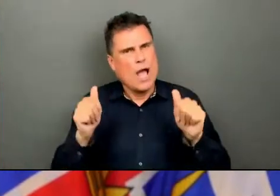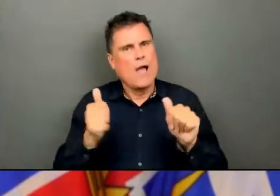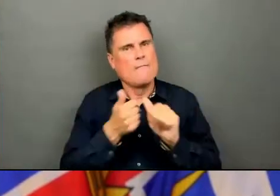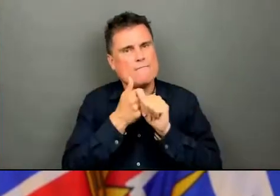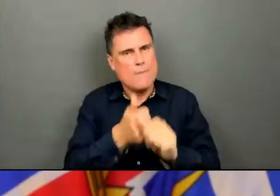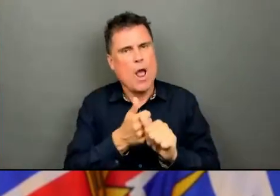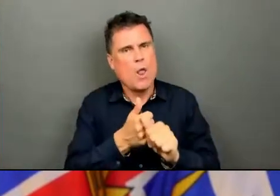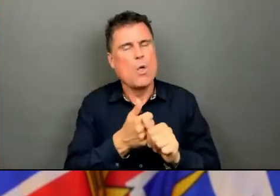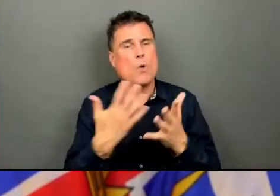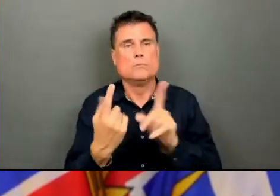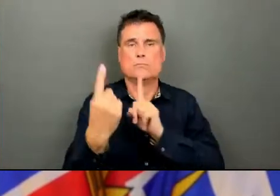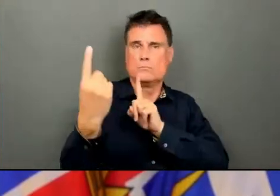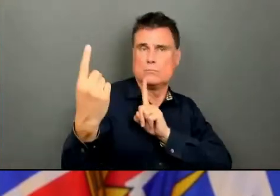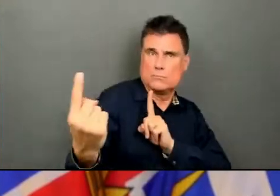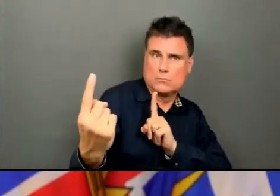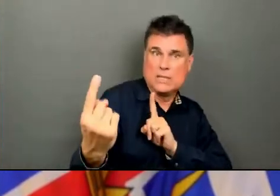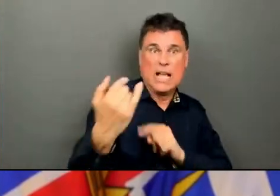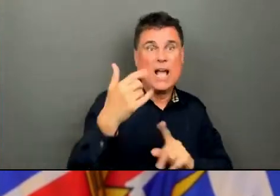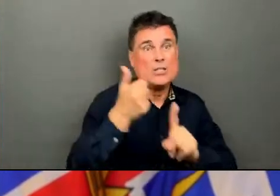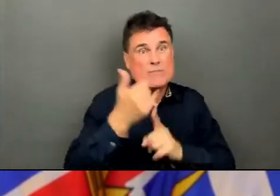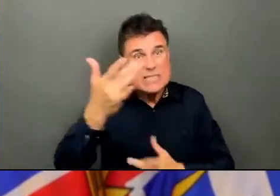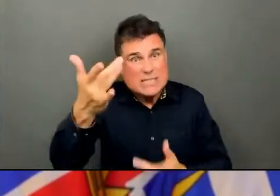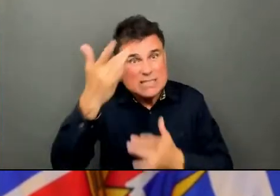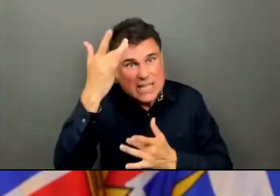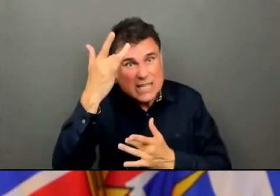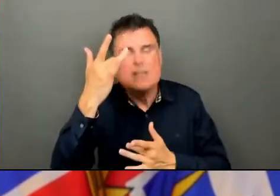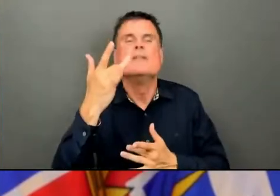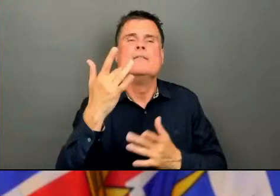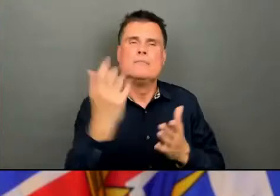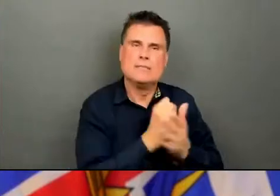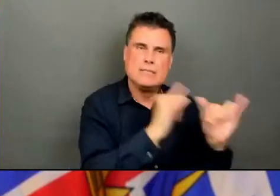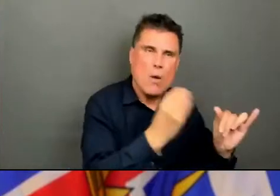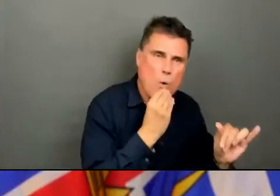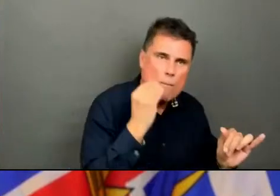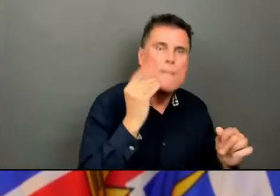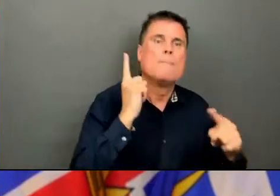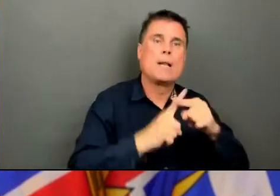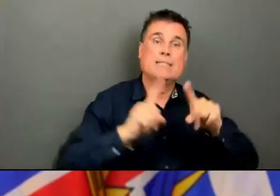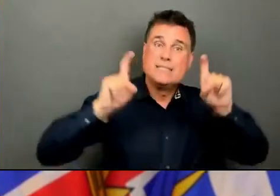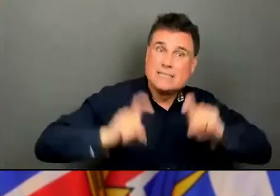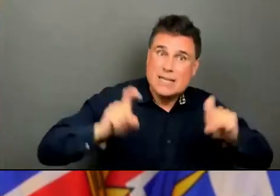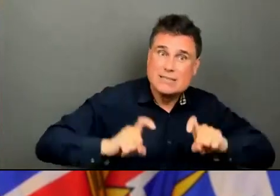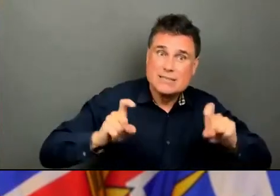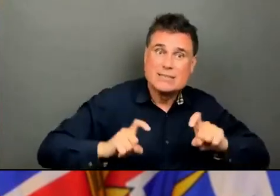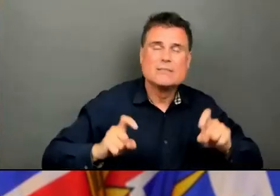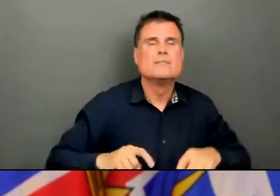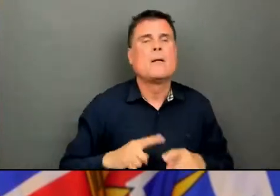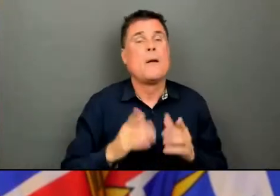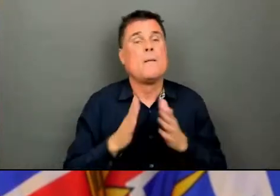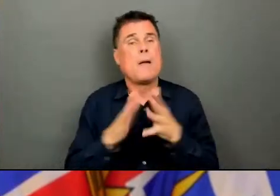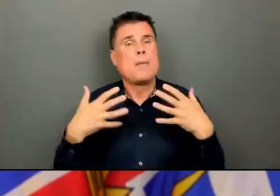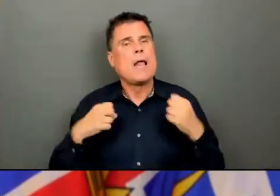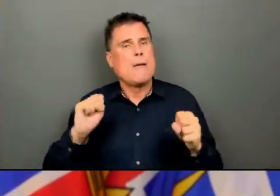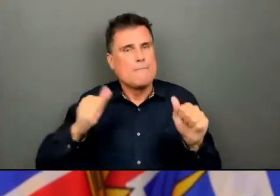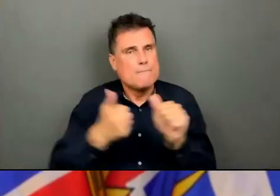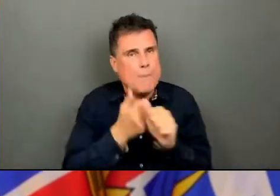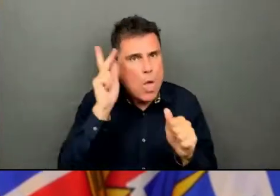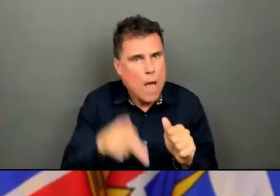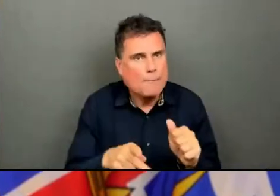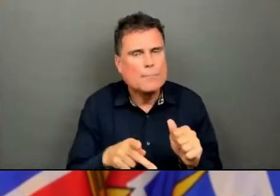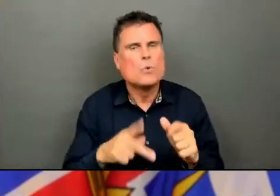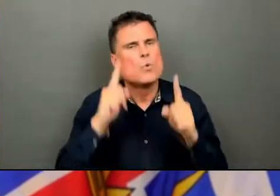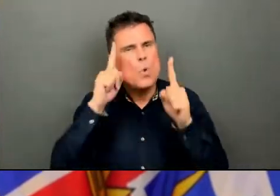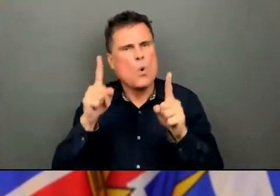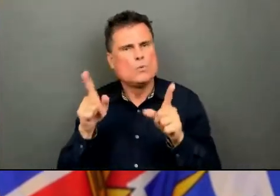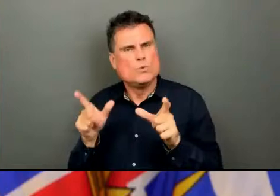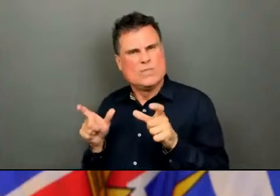get tested if we have any concerns at all, and public health is following up with people to try and stop those chains of transmission. We